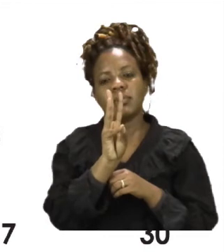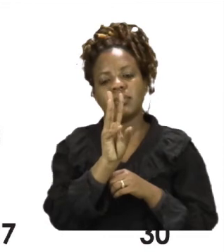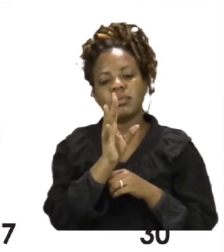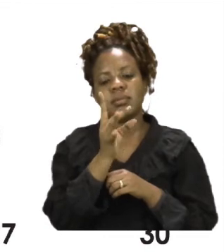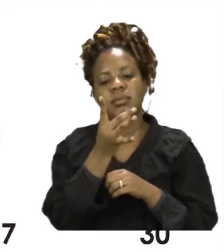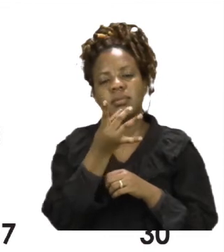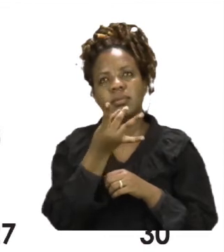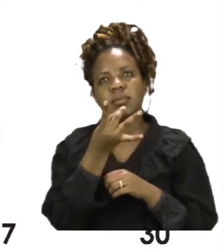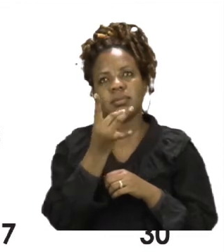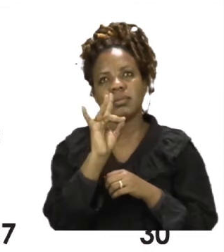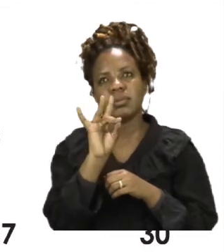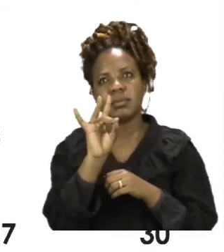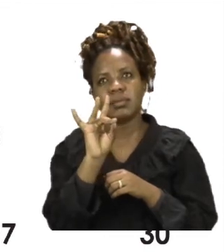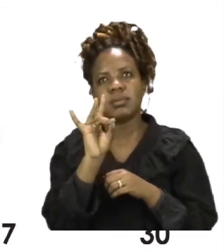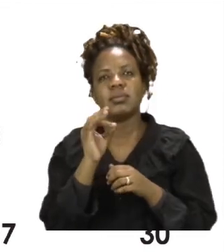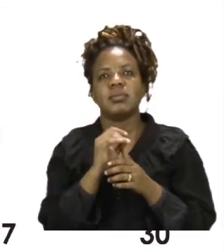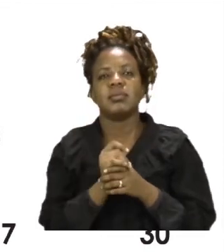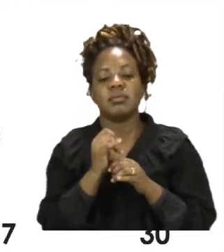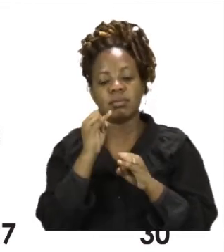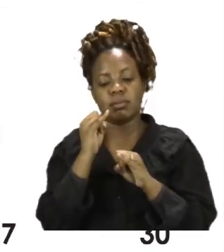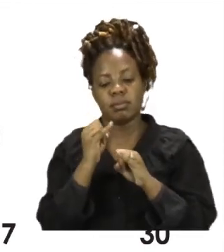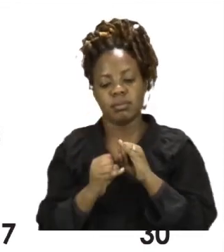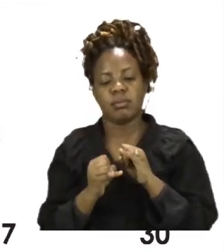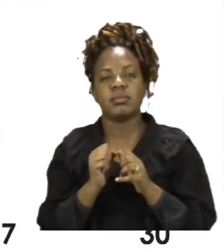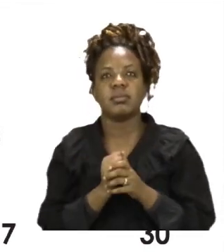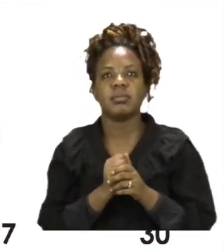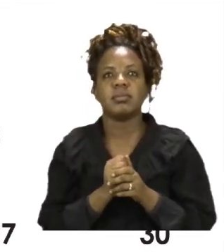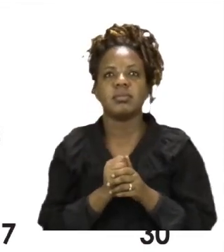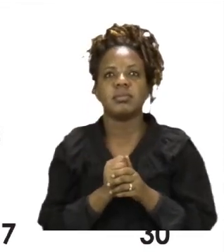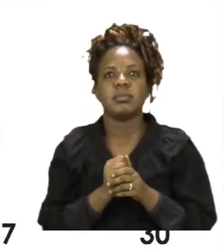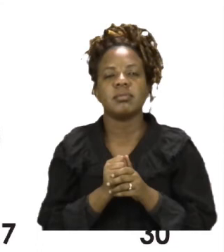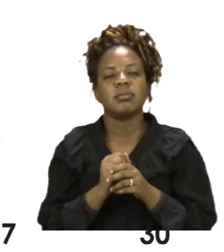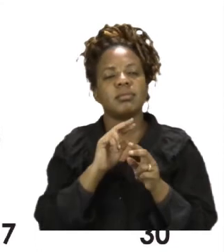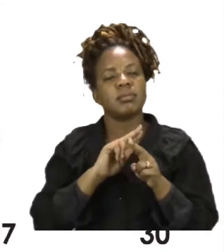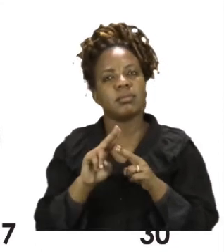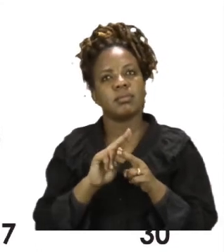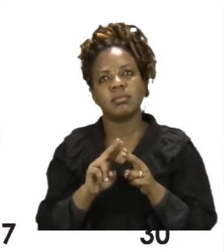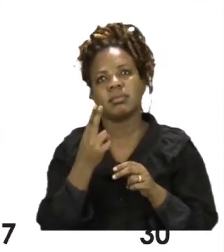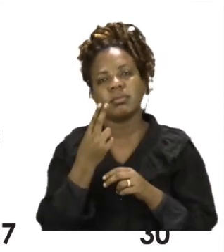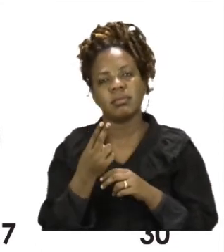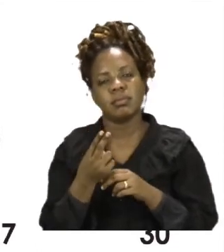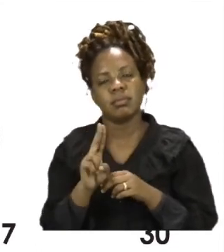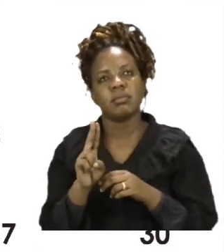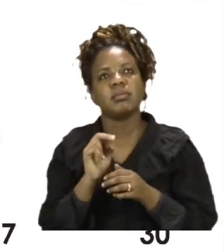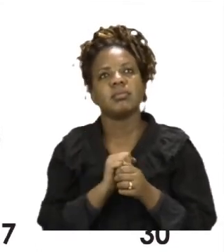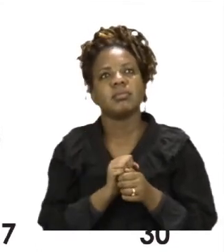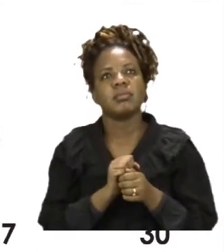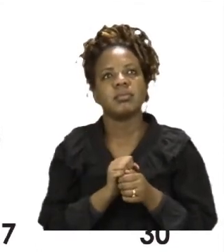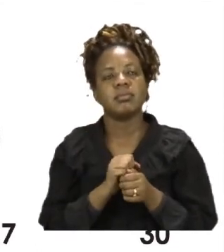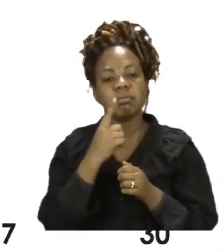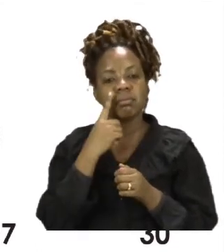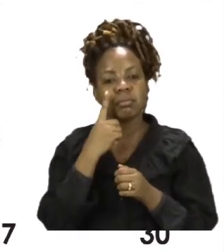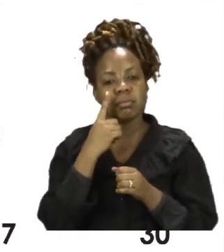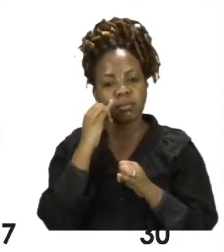6 or 8 at the end. Take your time, read the numbers out loud if you need